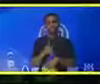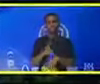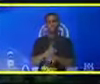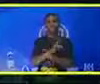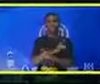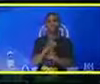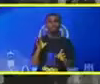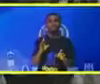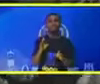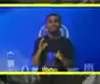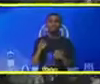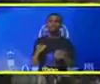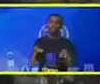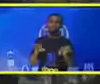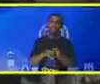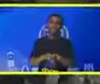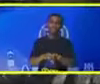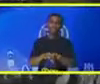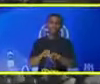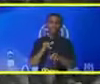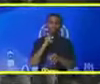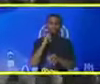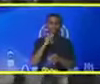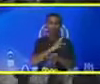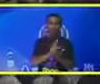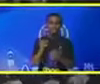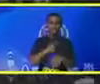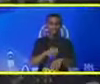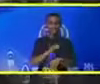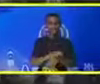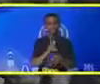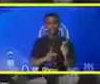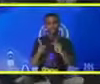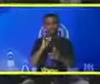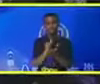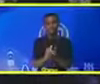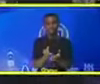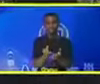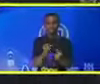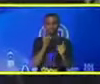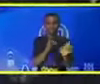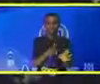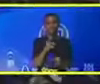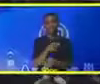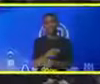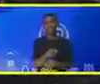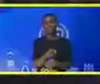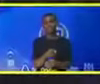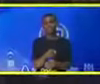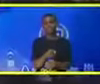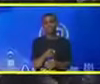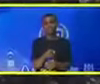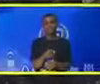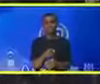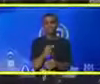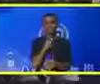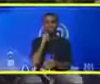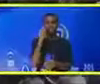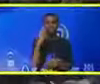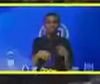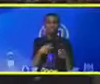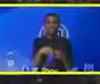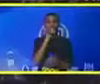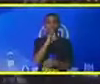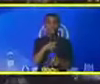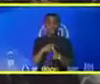those who hate you. Jesus is hated, Satan is hated, anyone in between will be hated. So that's not a problem. But who likes